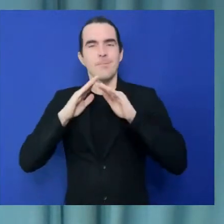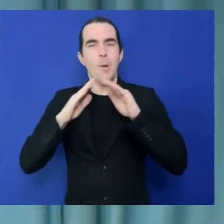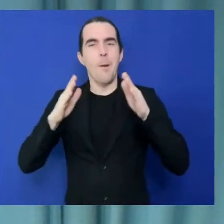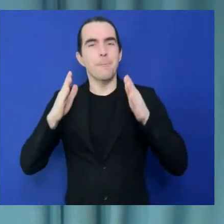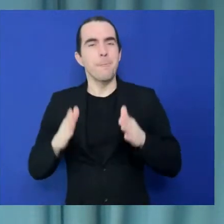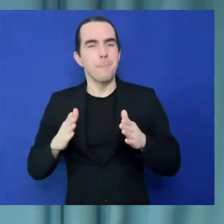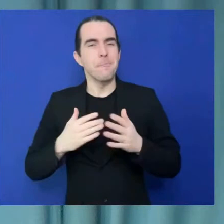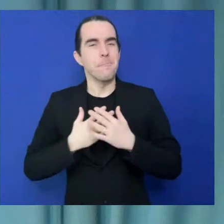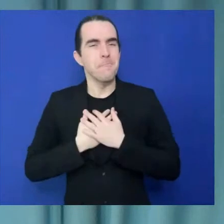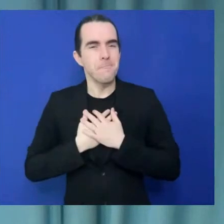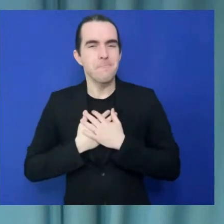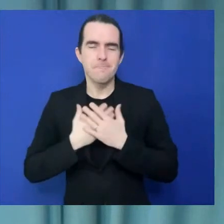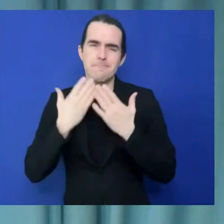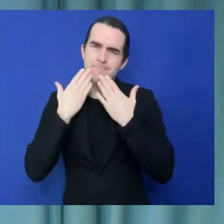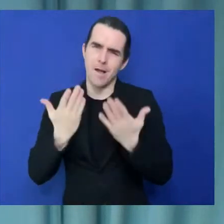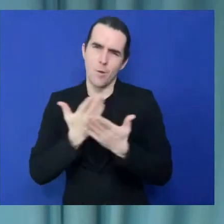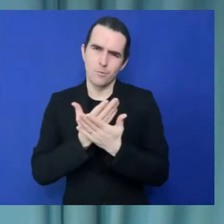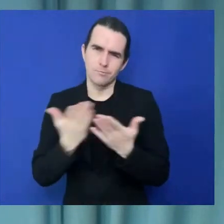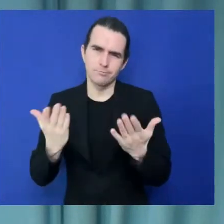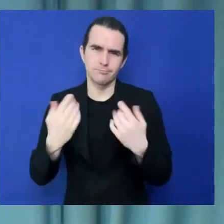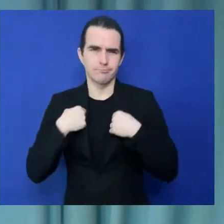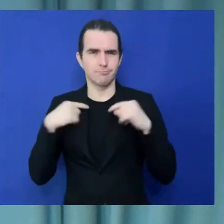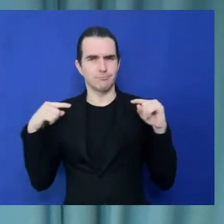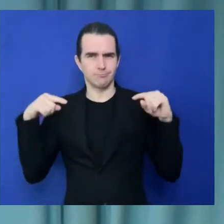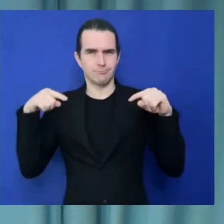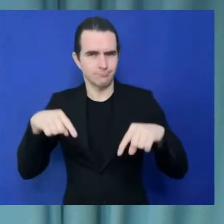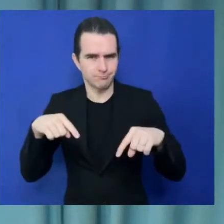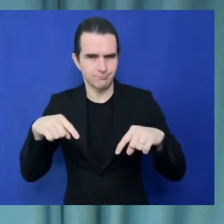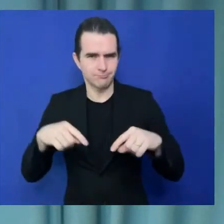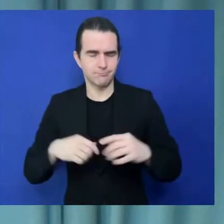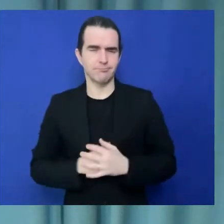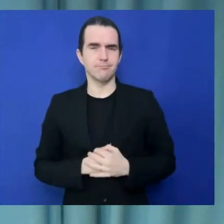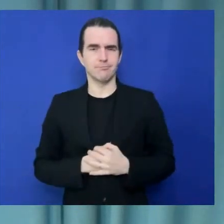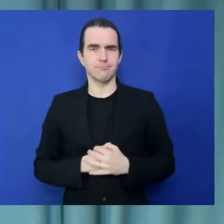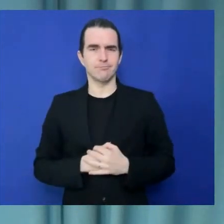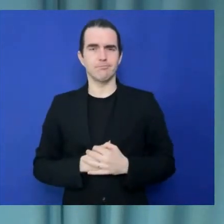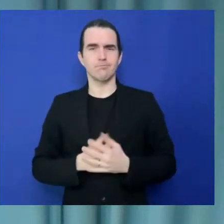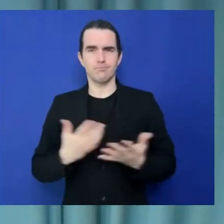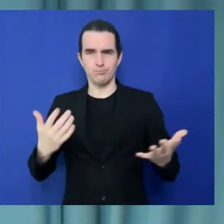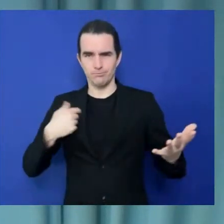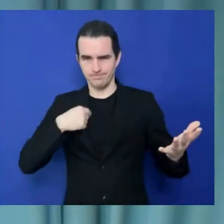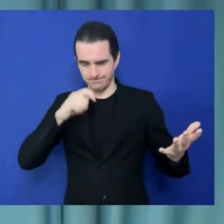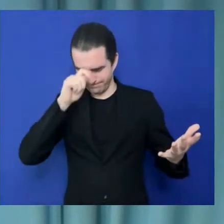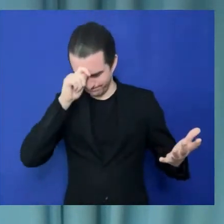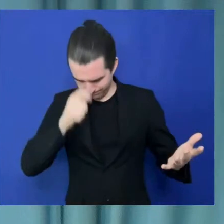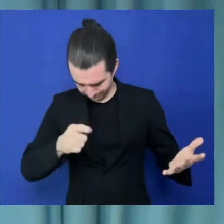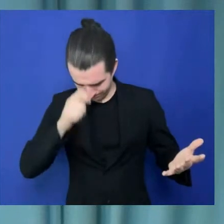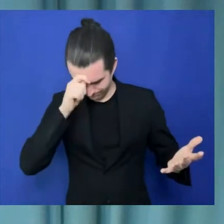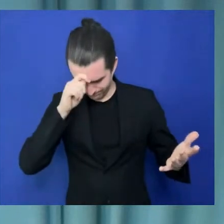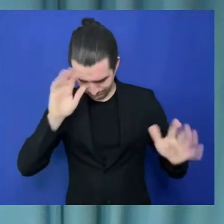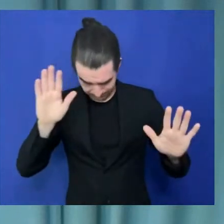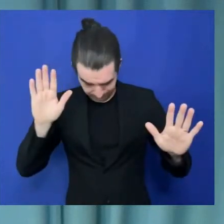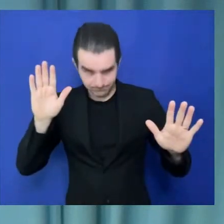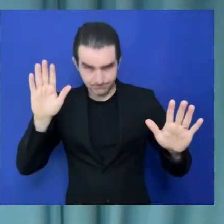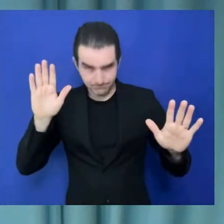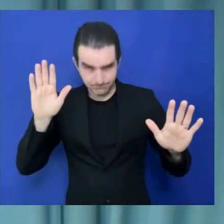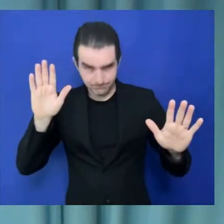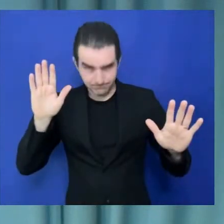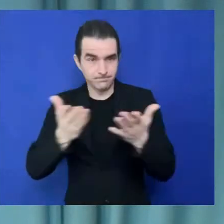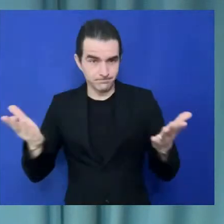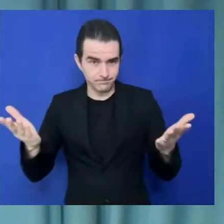Dear Excellencies, Mrs. Ghada Waly, Executive Director of the United